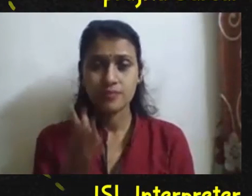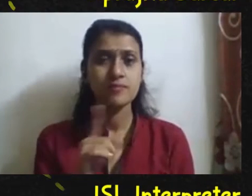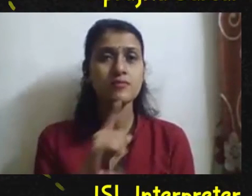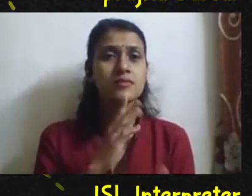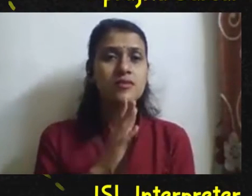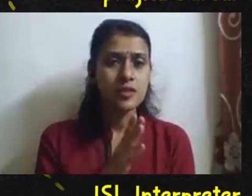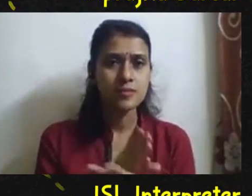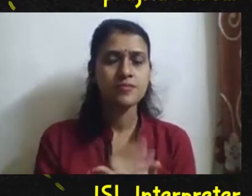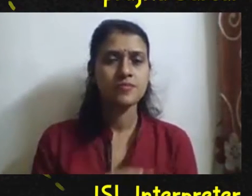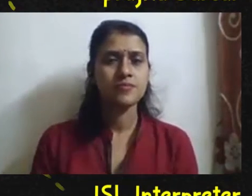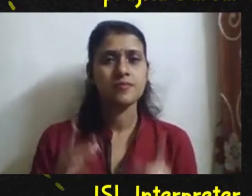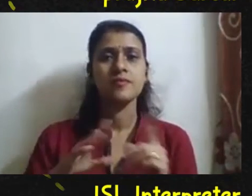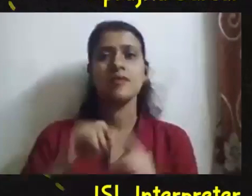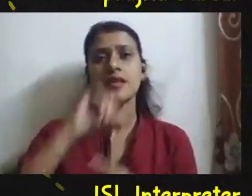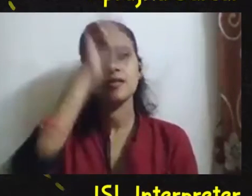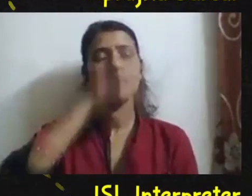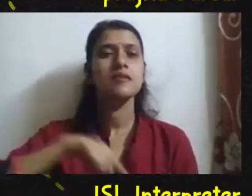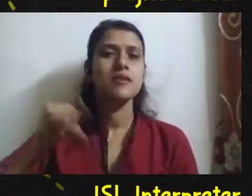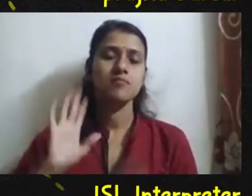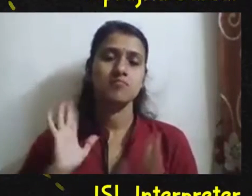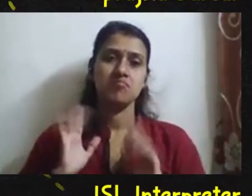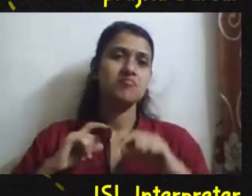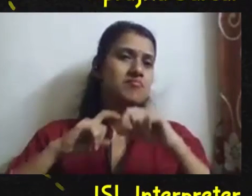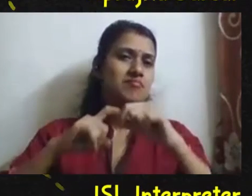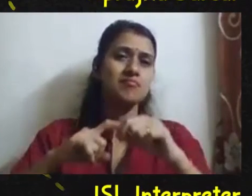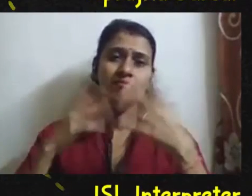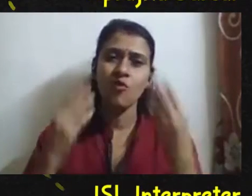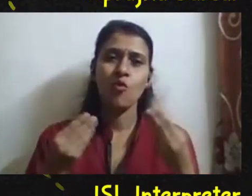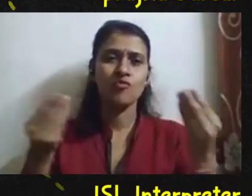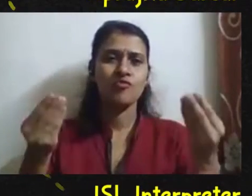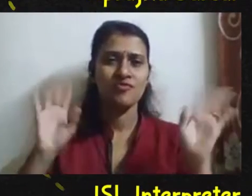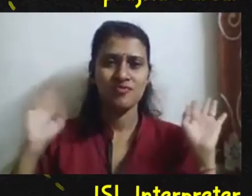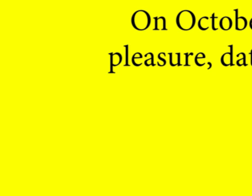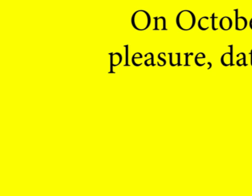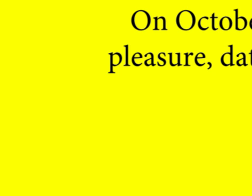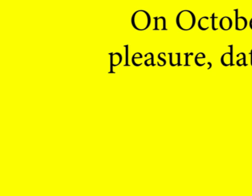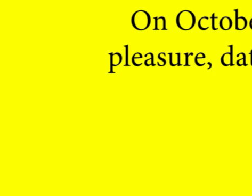in the country? This is the question that I want to leave you with. Thank you.